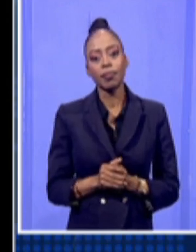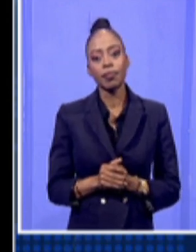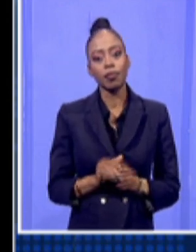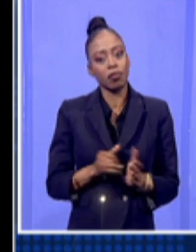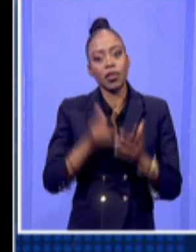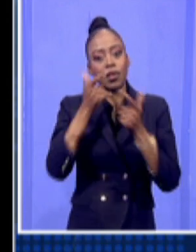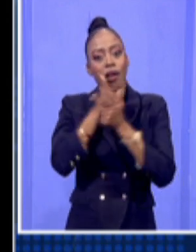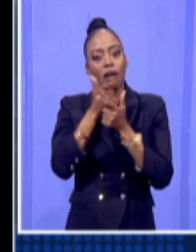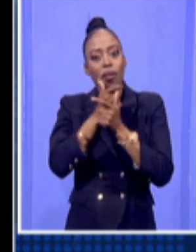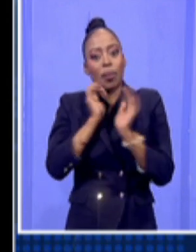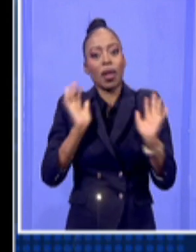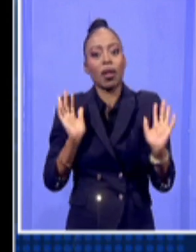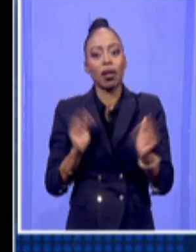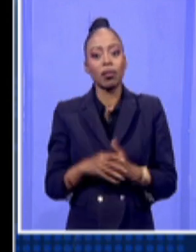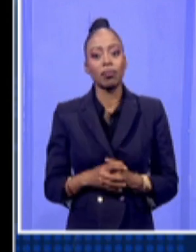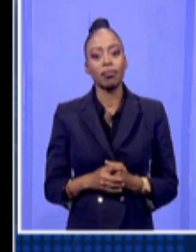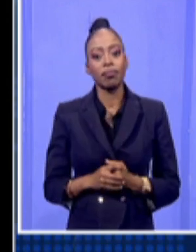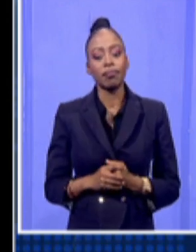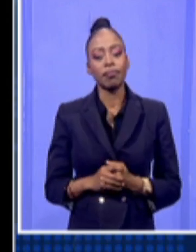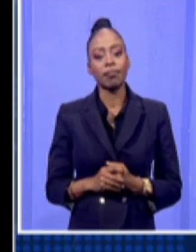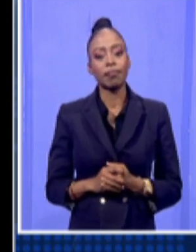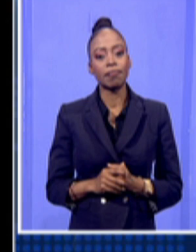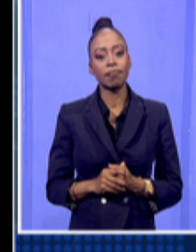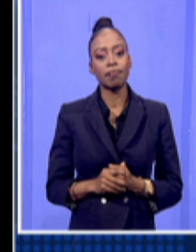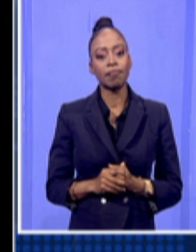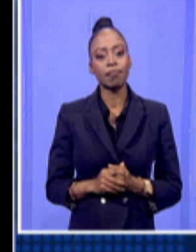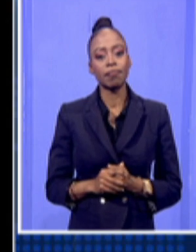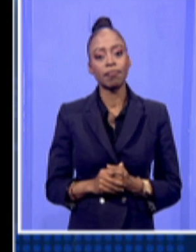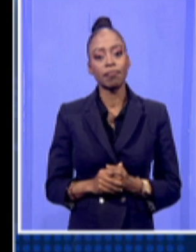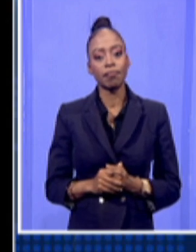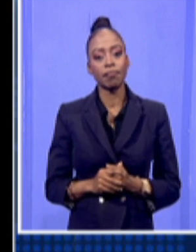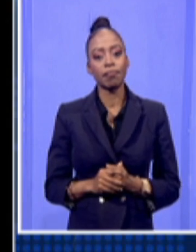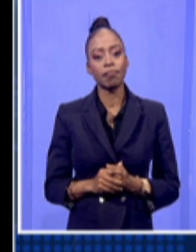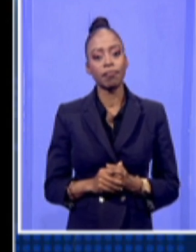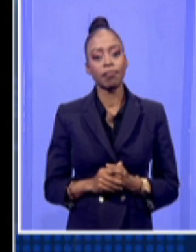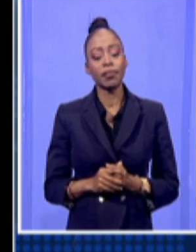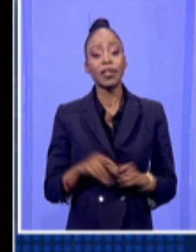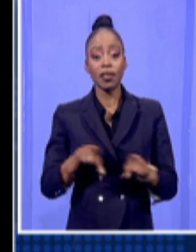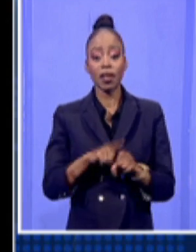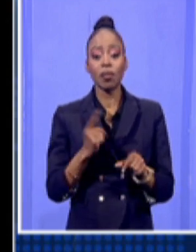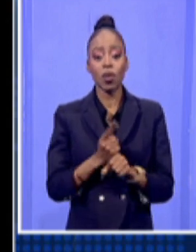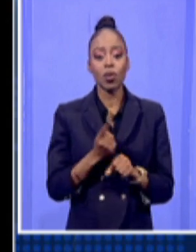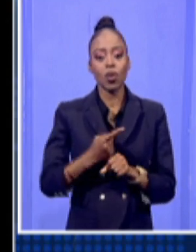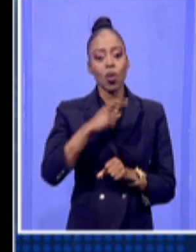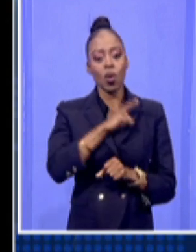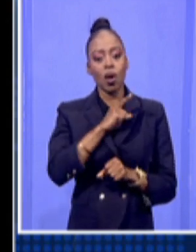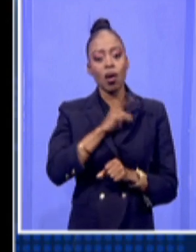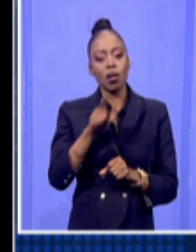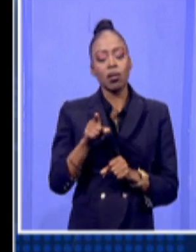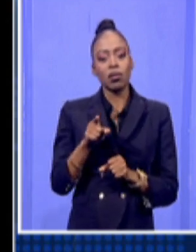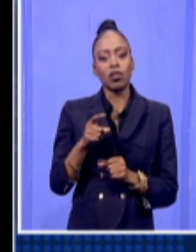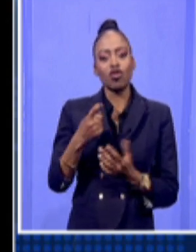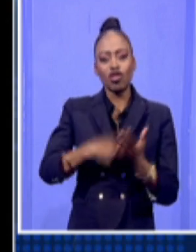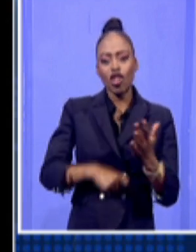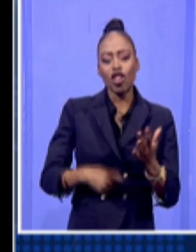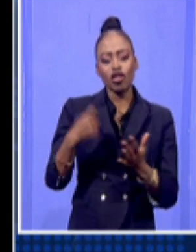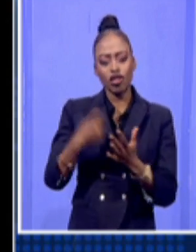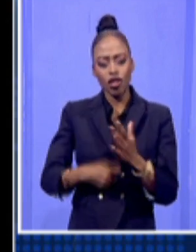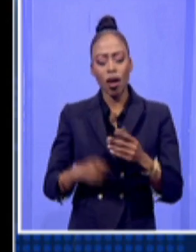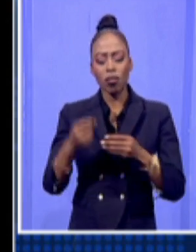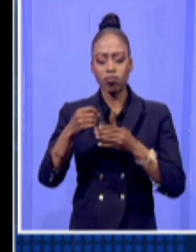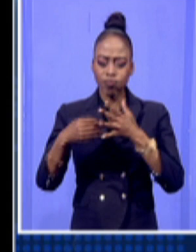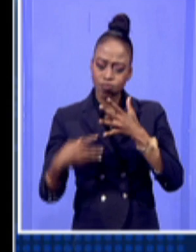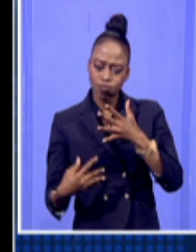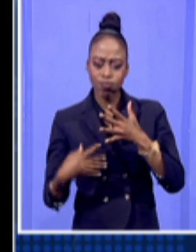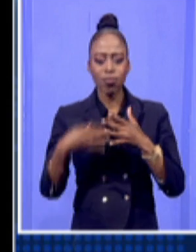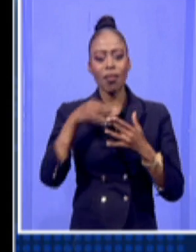laughable that, you know, there's just these forcing of charges and charges.